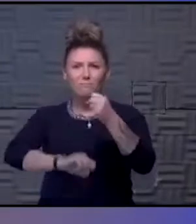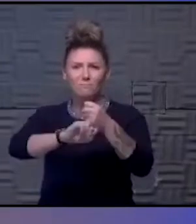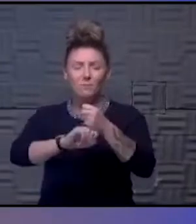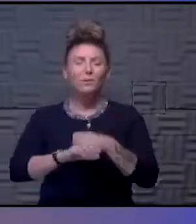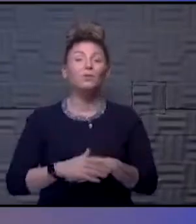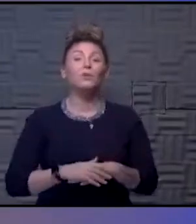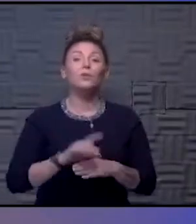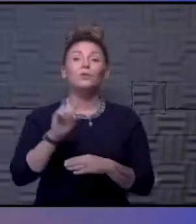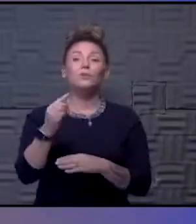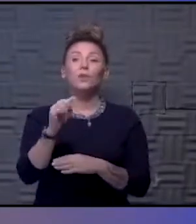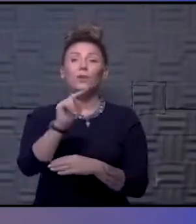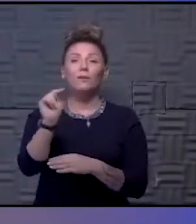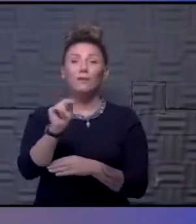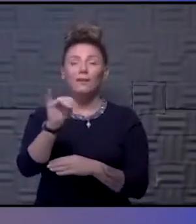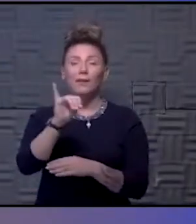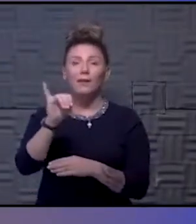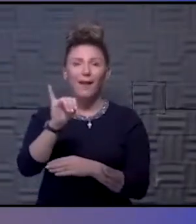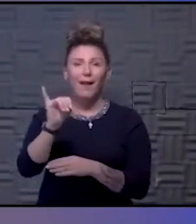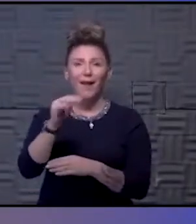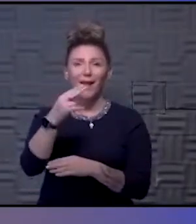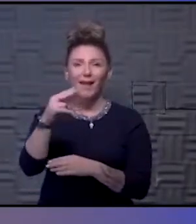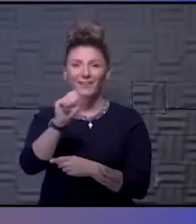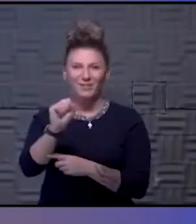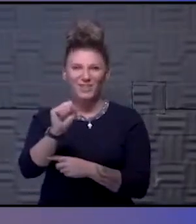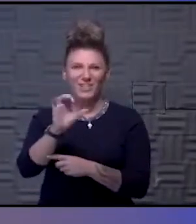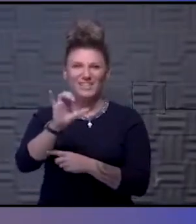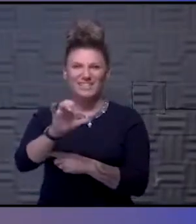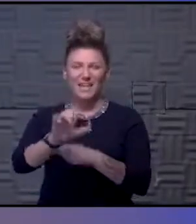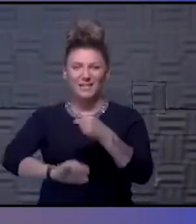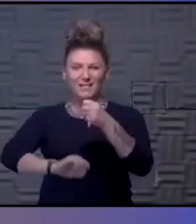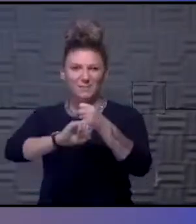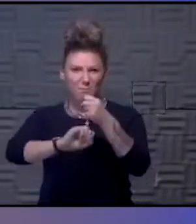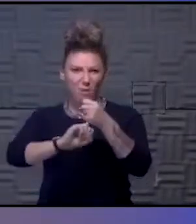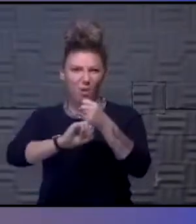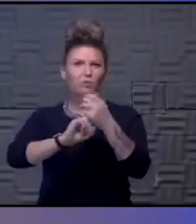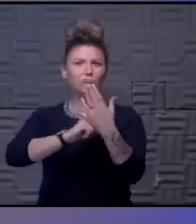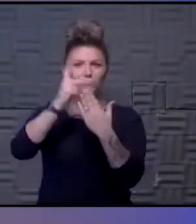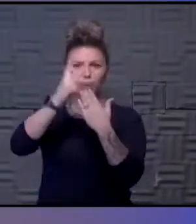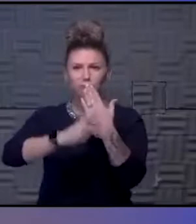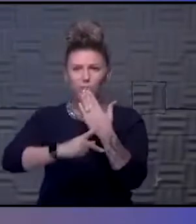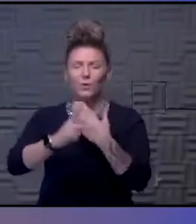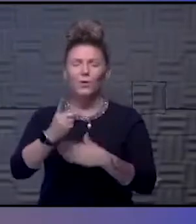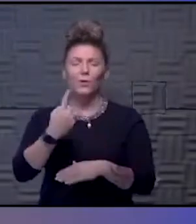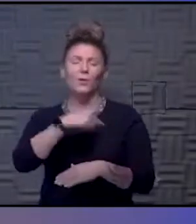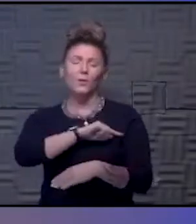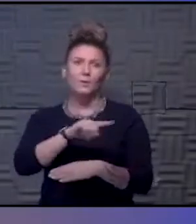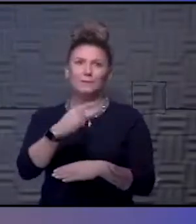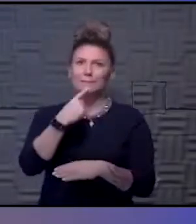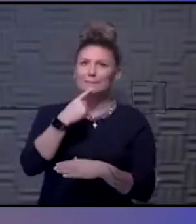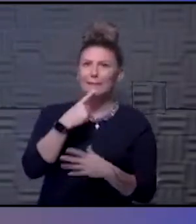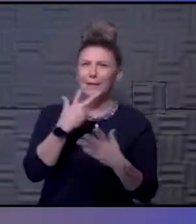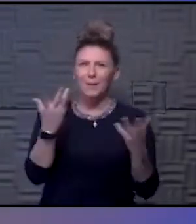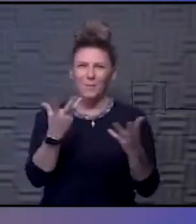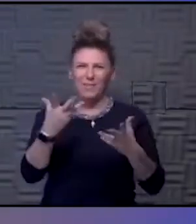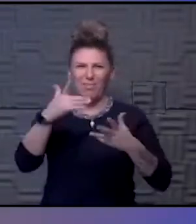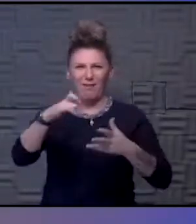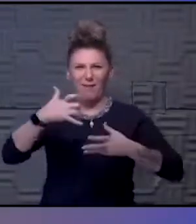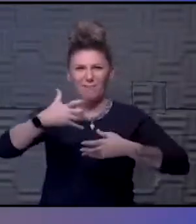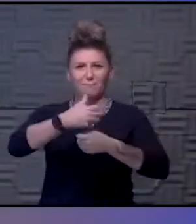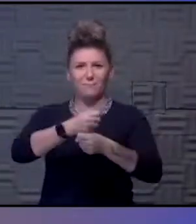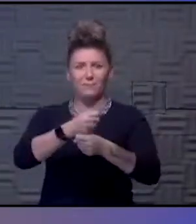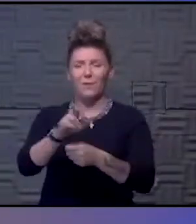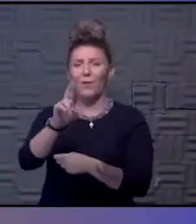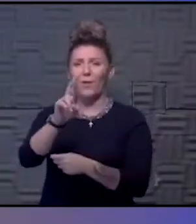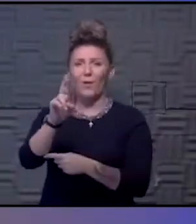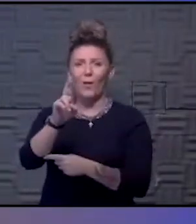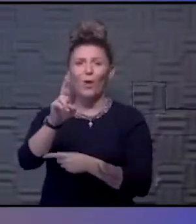it is an NIH-sponsored initiative, as you talked about at the opening. And we should probably say, what does RadX stand for? So RadX